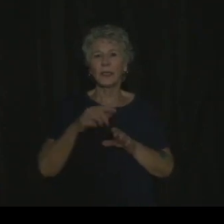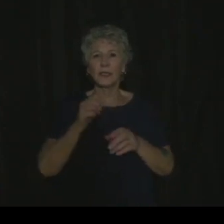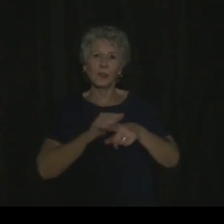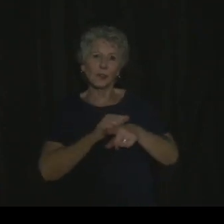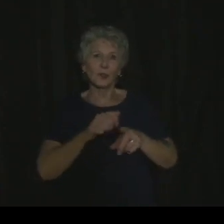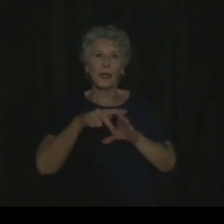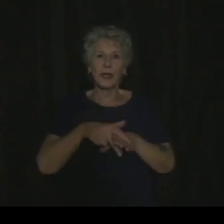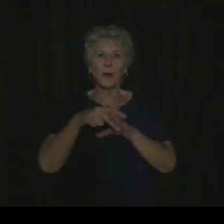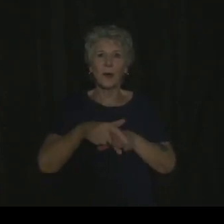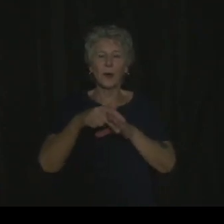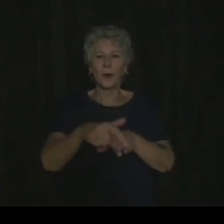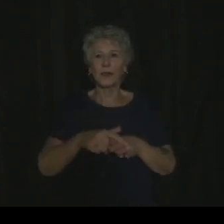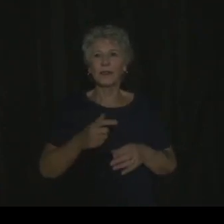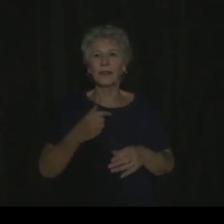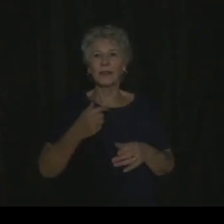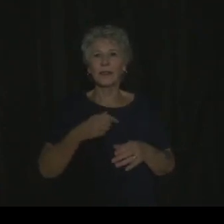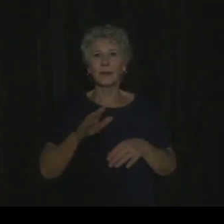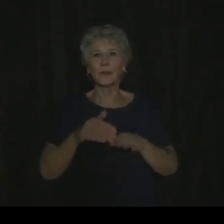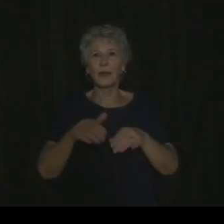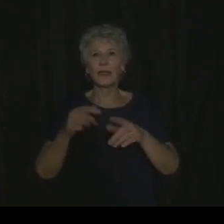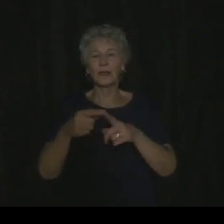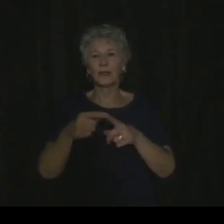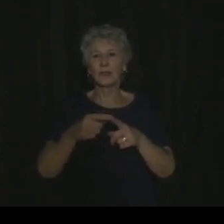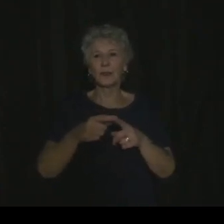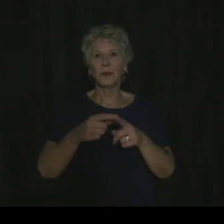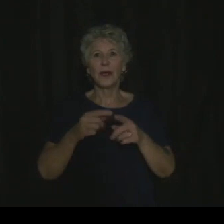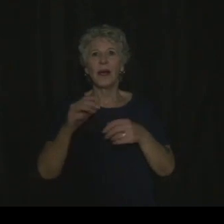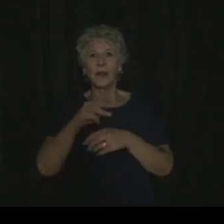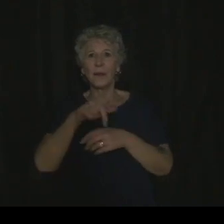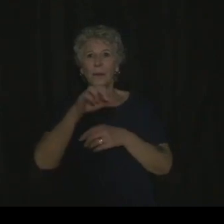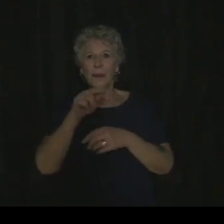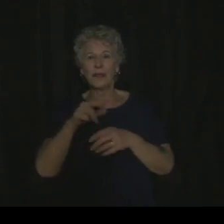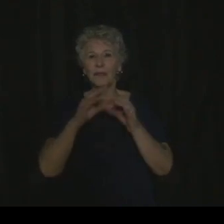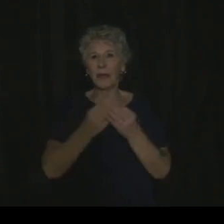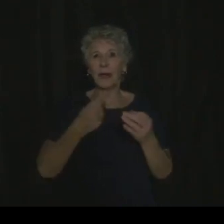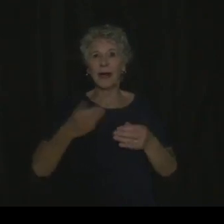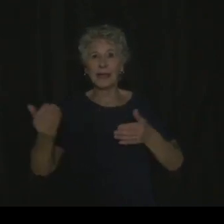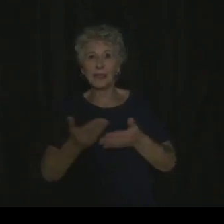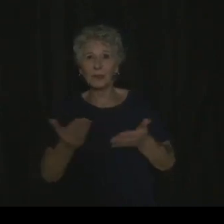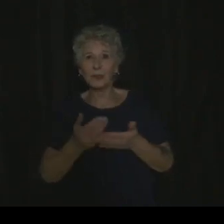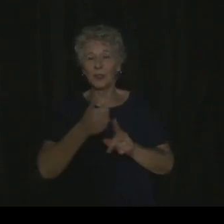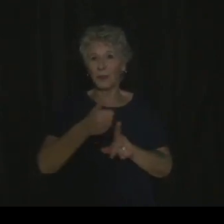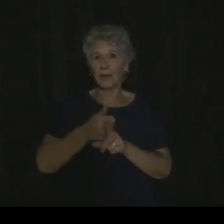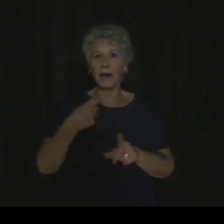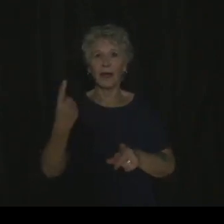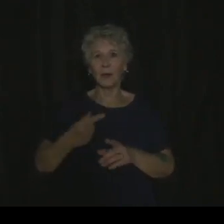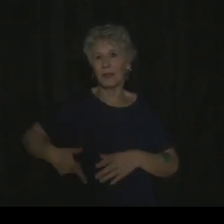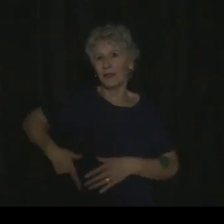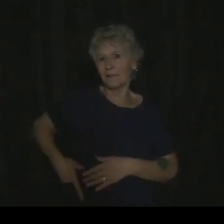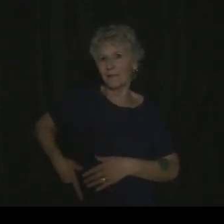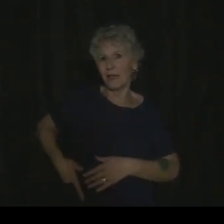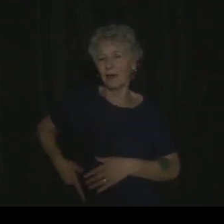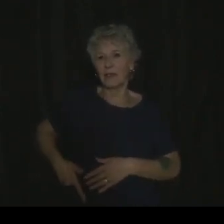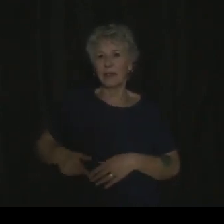down to the Milne's house because they were new in the neighborhood, and introduced myself. And at that time, I always carried a pistol on my